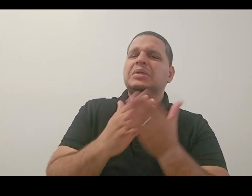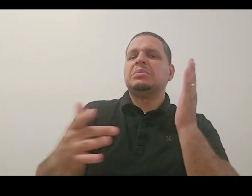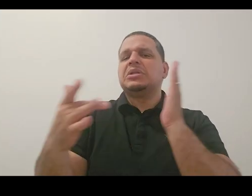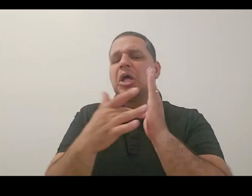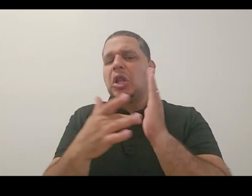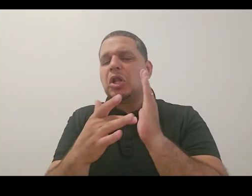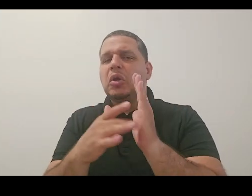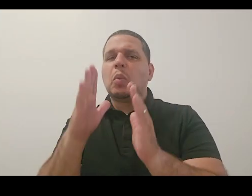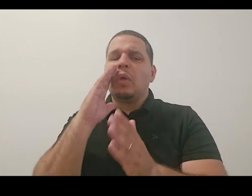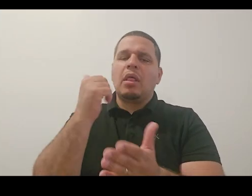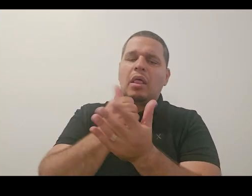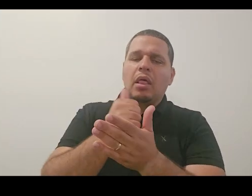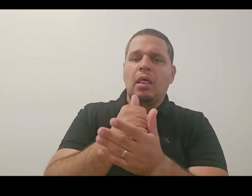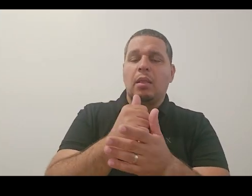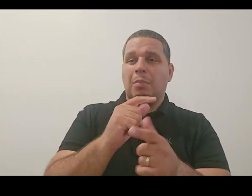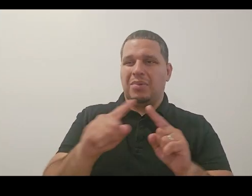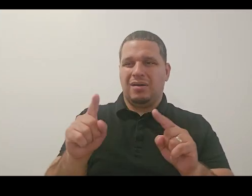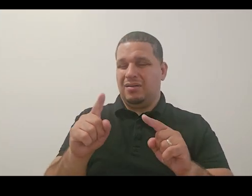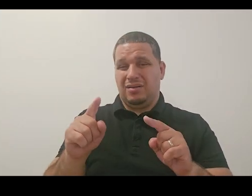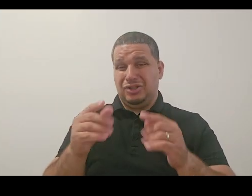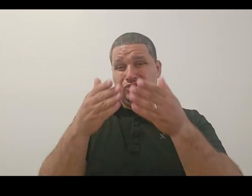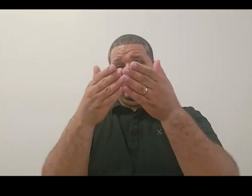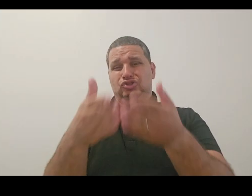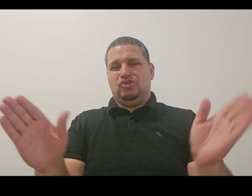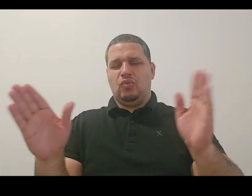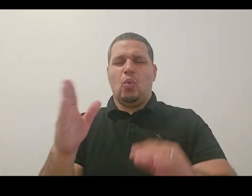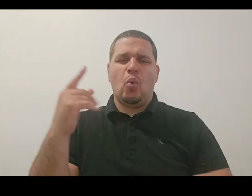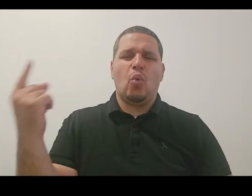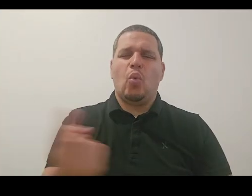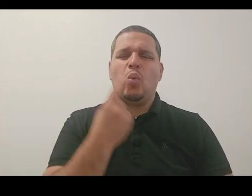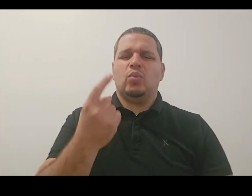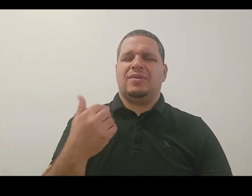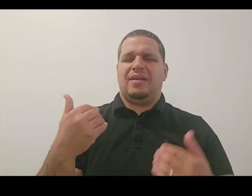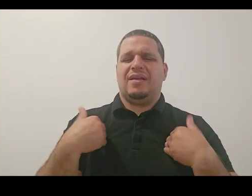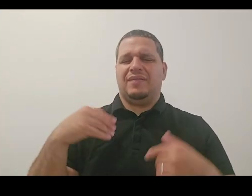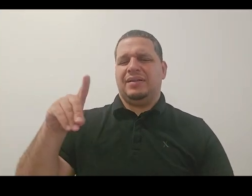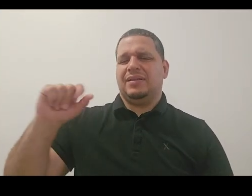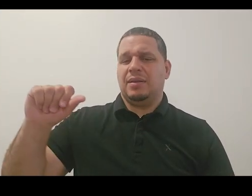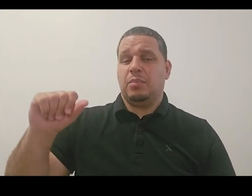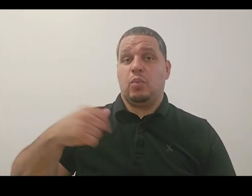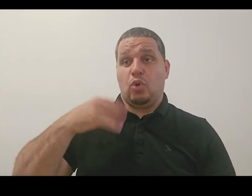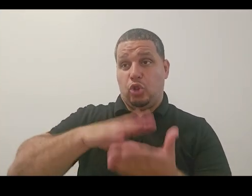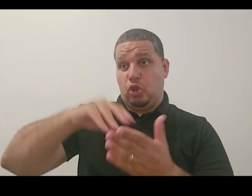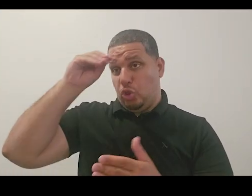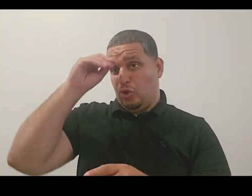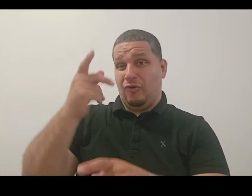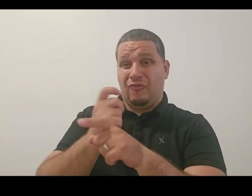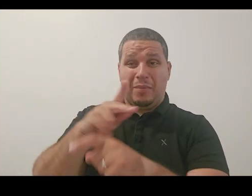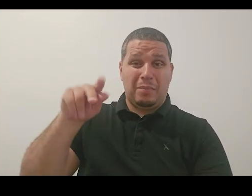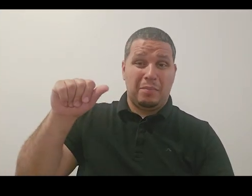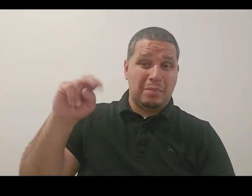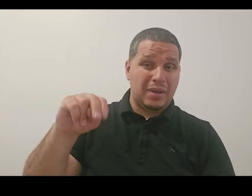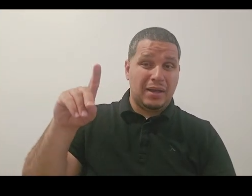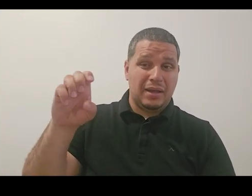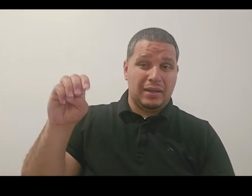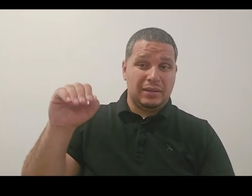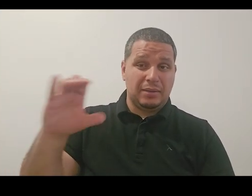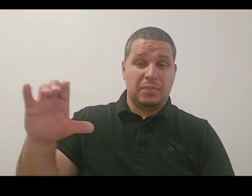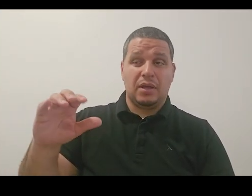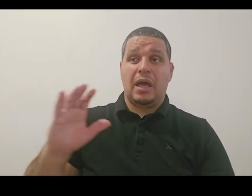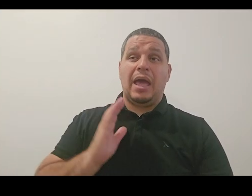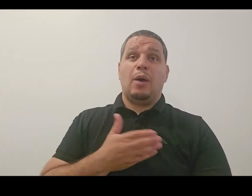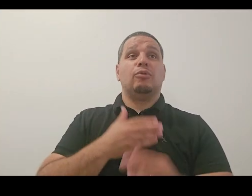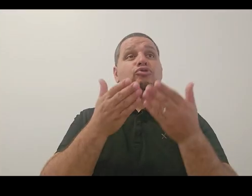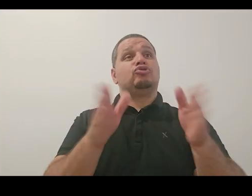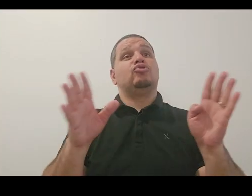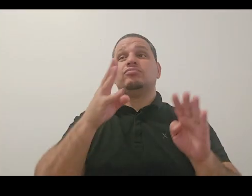things, and yeah, maybe some technology will do this or that or the other thing. But in general, what we've learned from the pandemic is